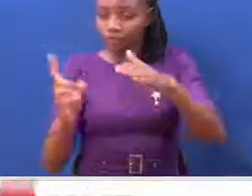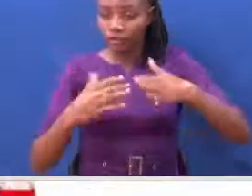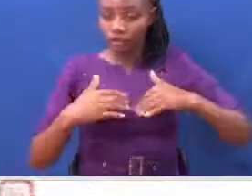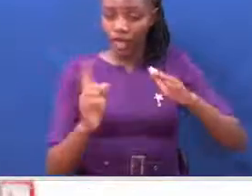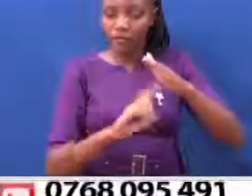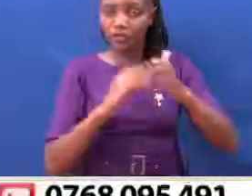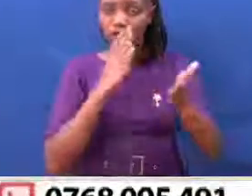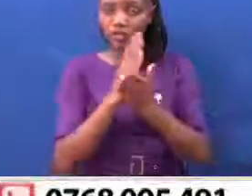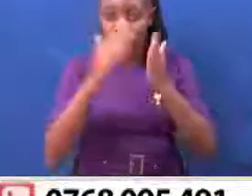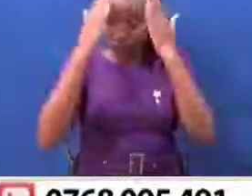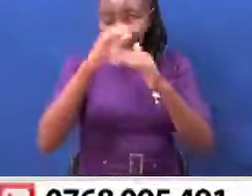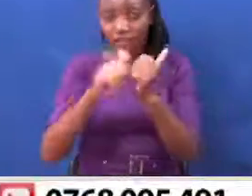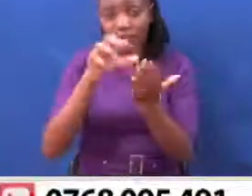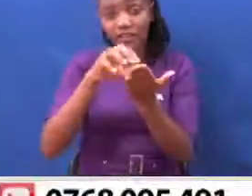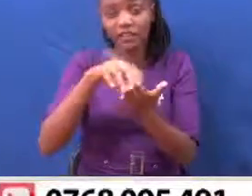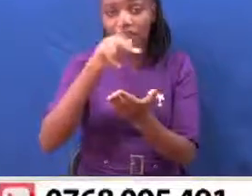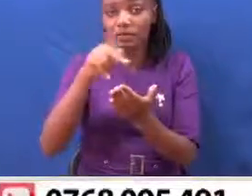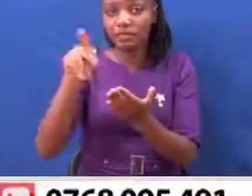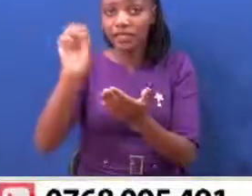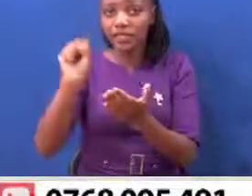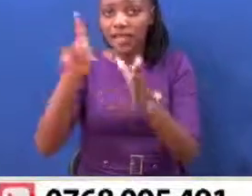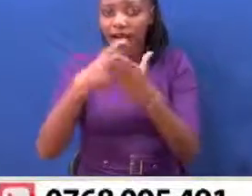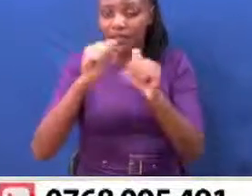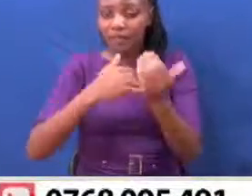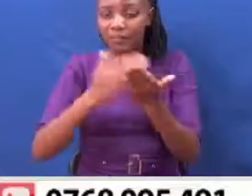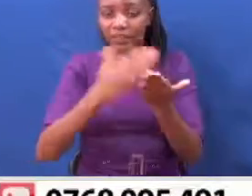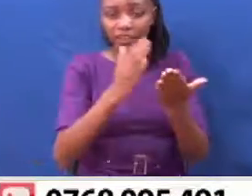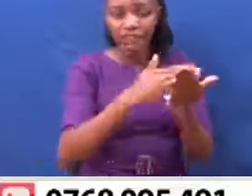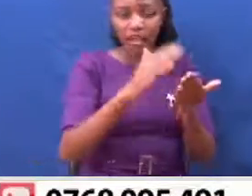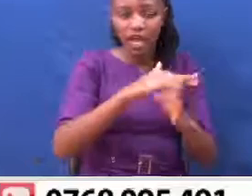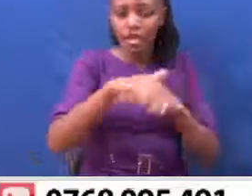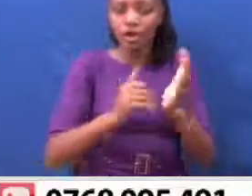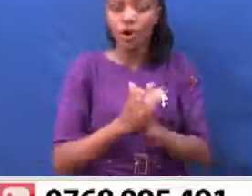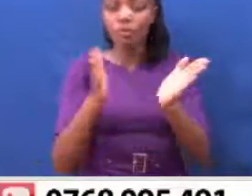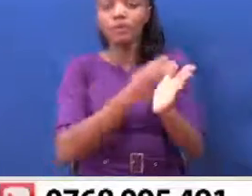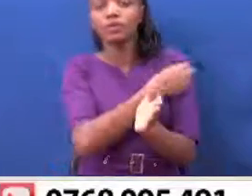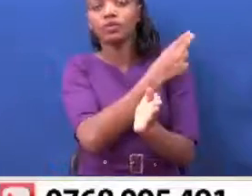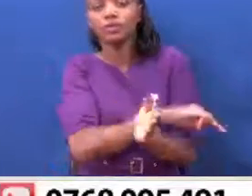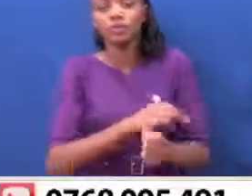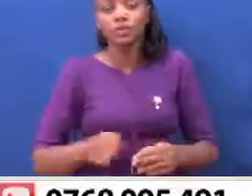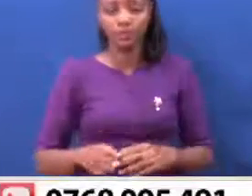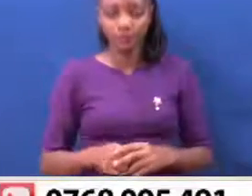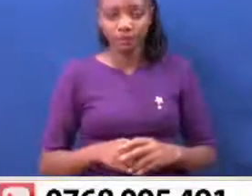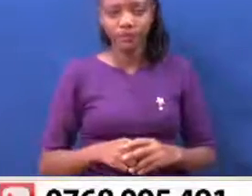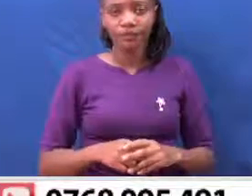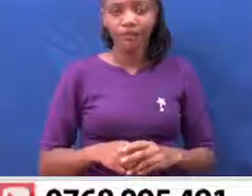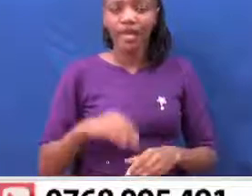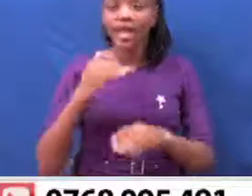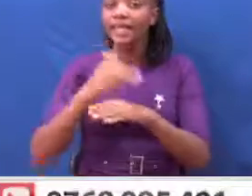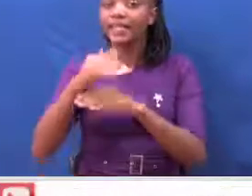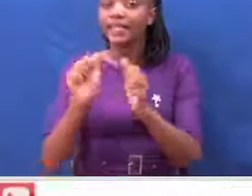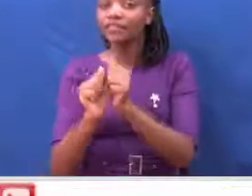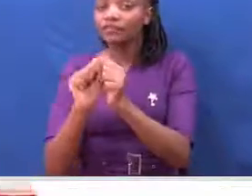to review the status of the PPEs, which should be distributed in all public hospitals. That within 14